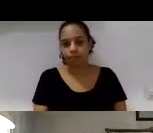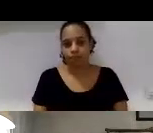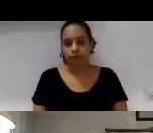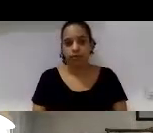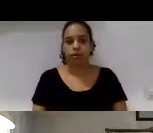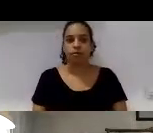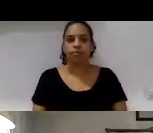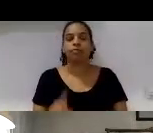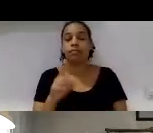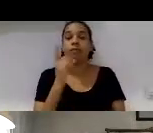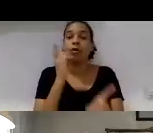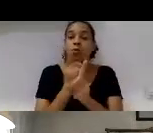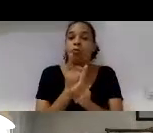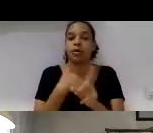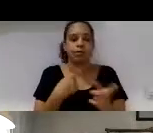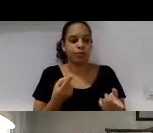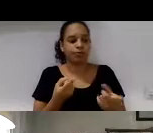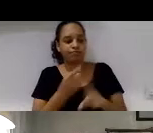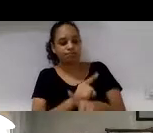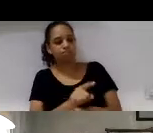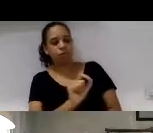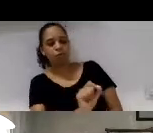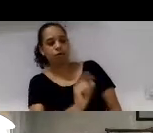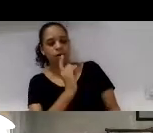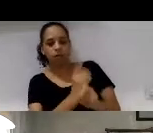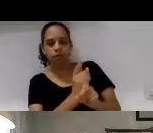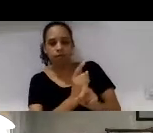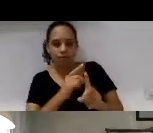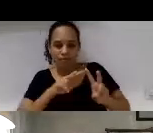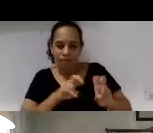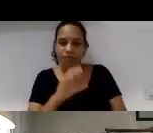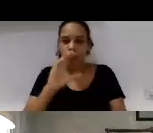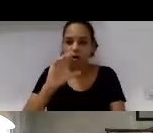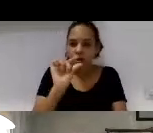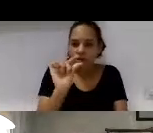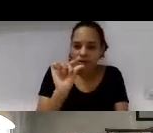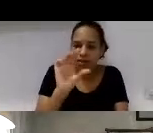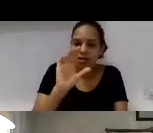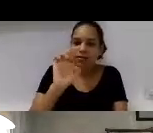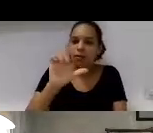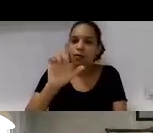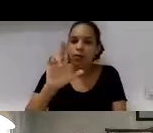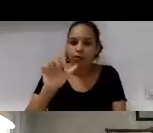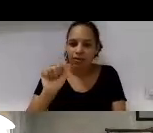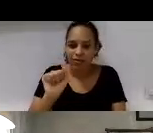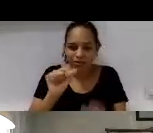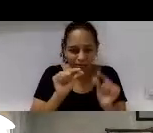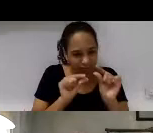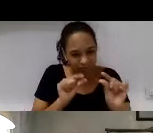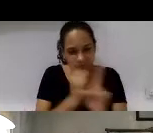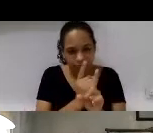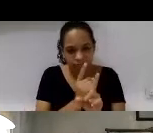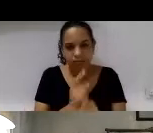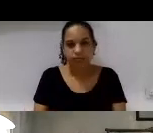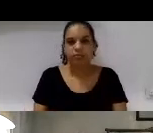to the question of what is the unit of analysis, right? Each unit of analysis gives a particular